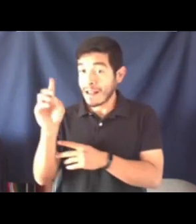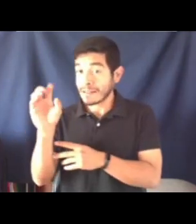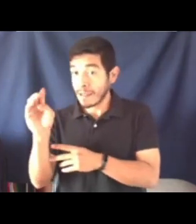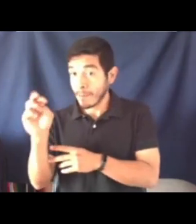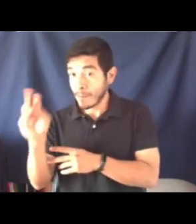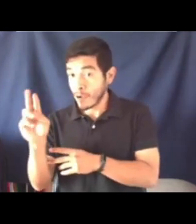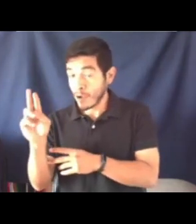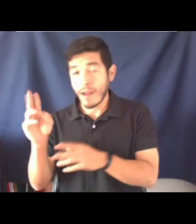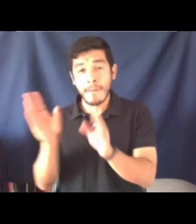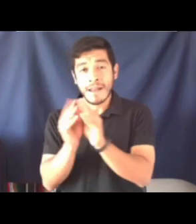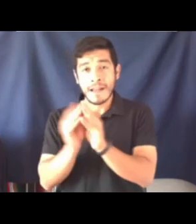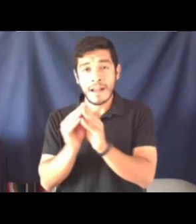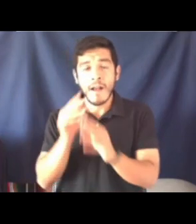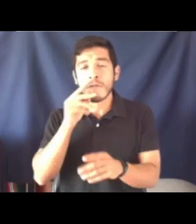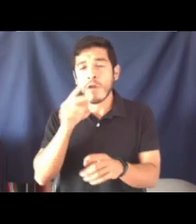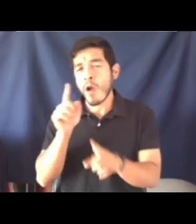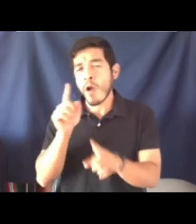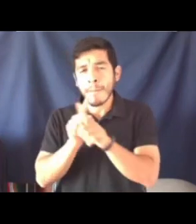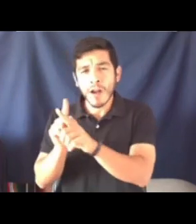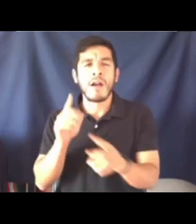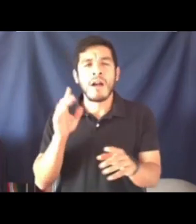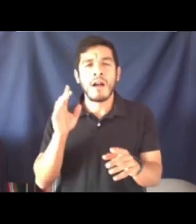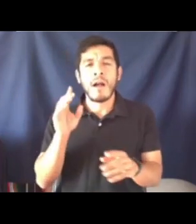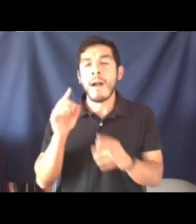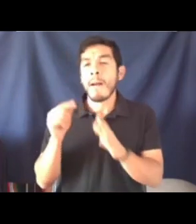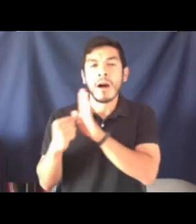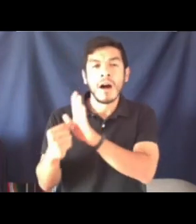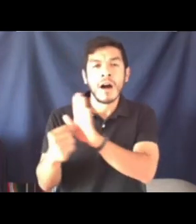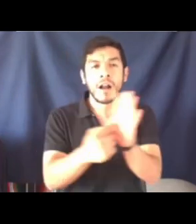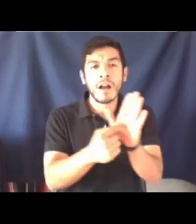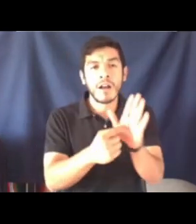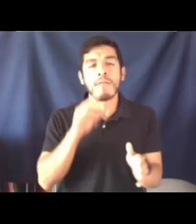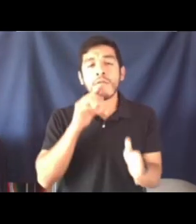Works, Peer Mentoring Models for Transition Students with Disabilities.